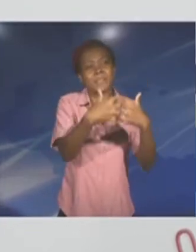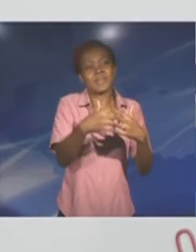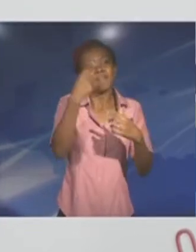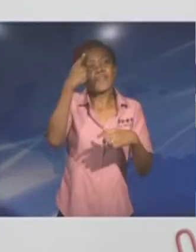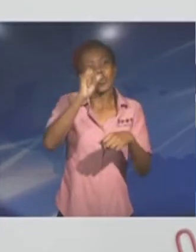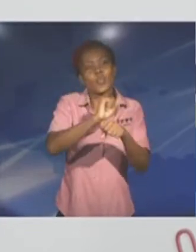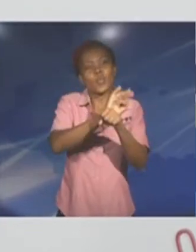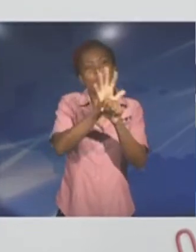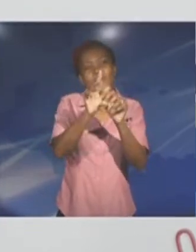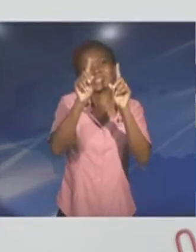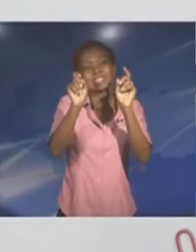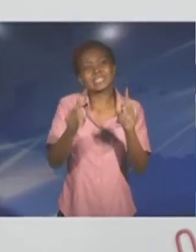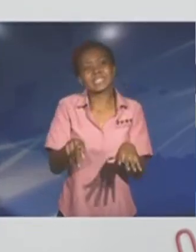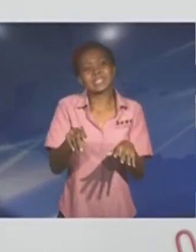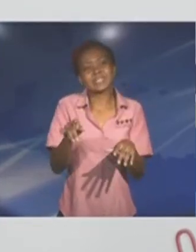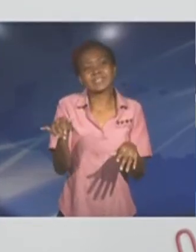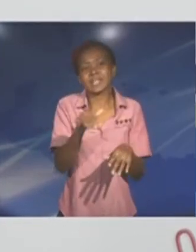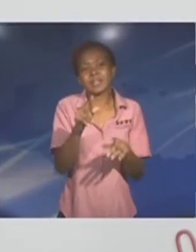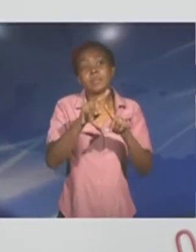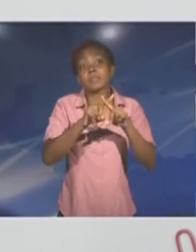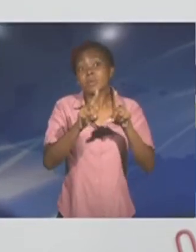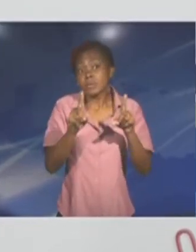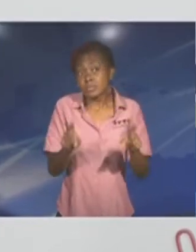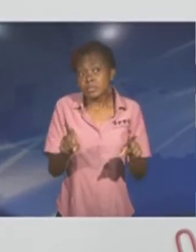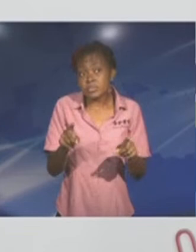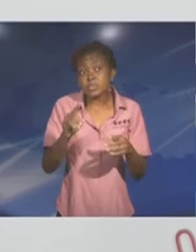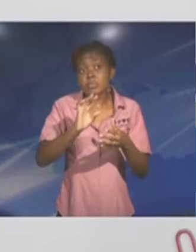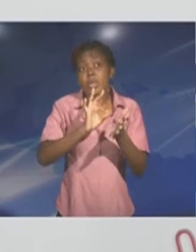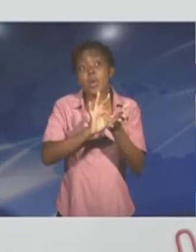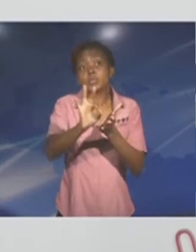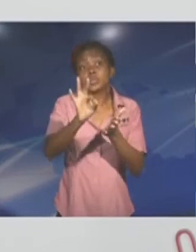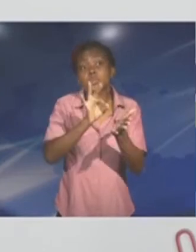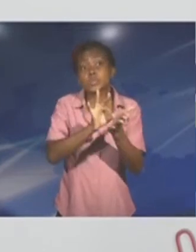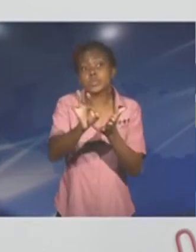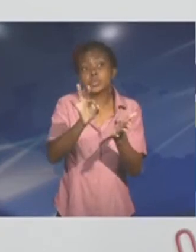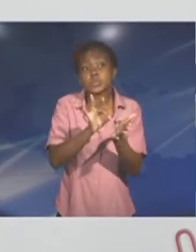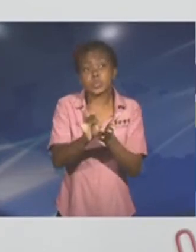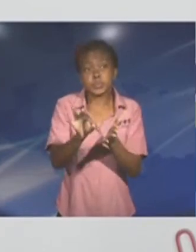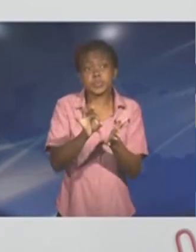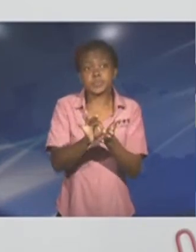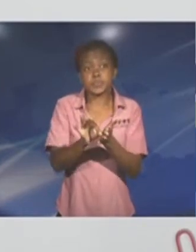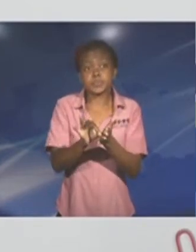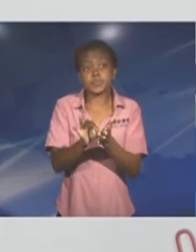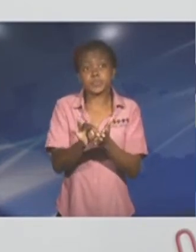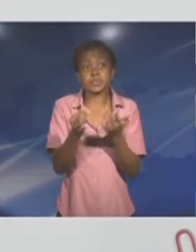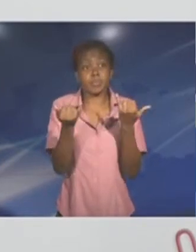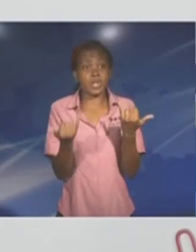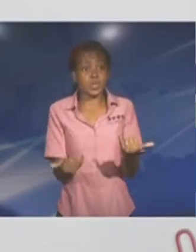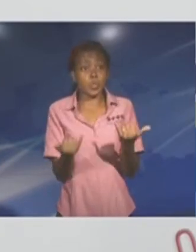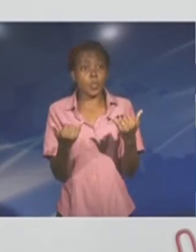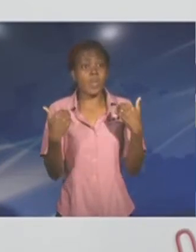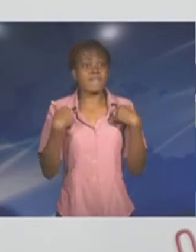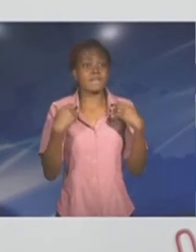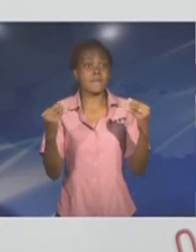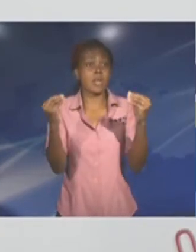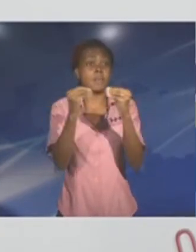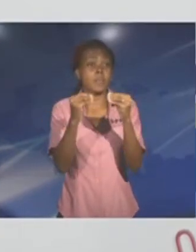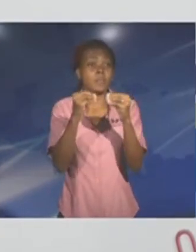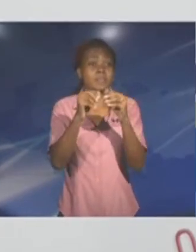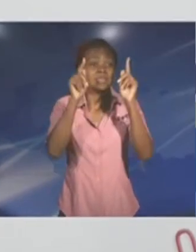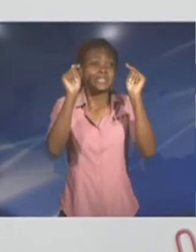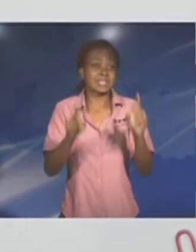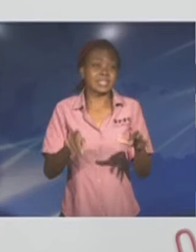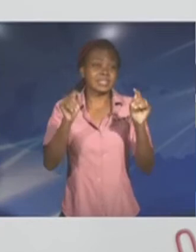numbers that we are seeing this year, because we've now increased that respiratory panel testing, that wider respiratory virus testing,